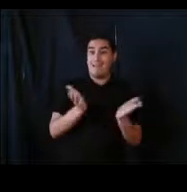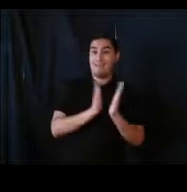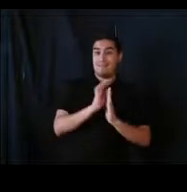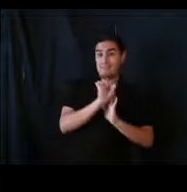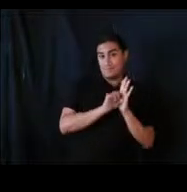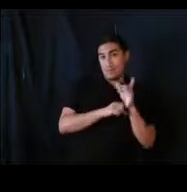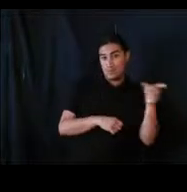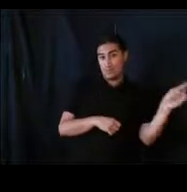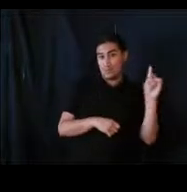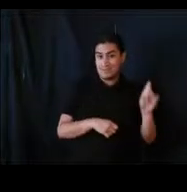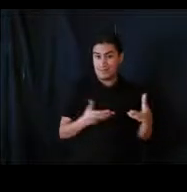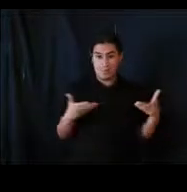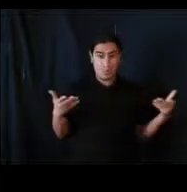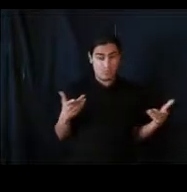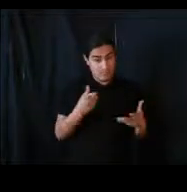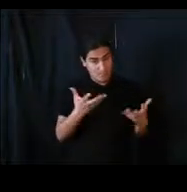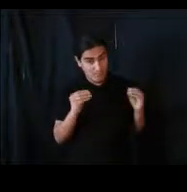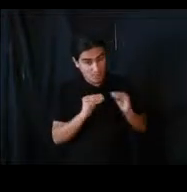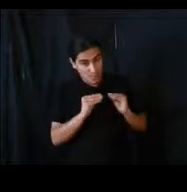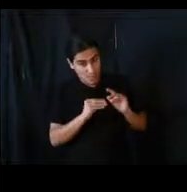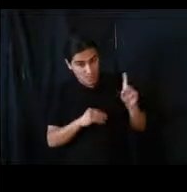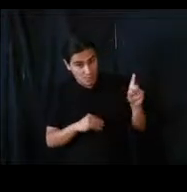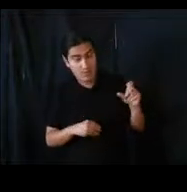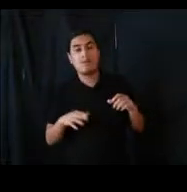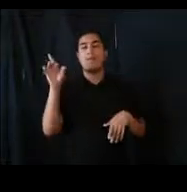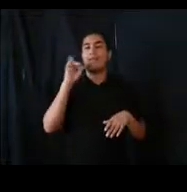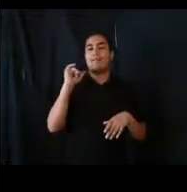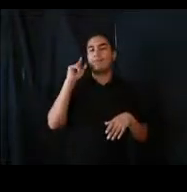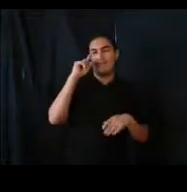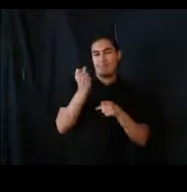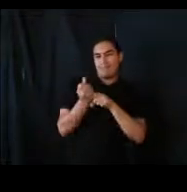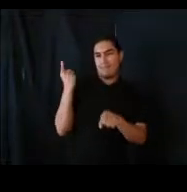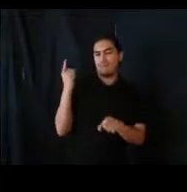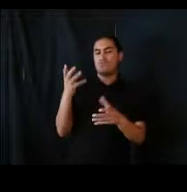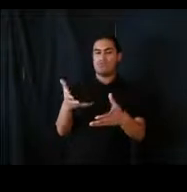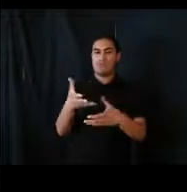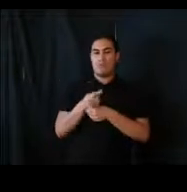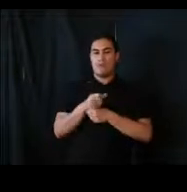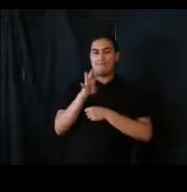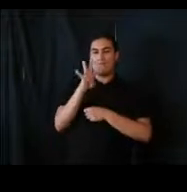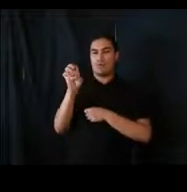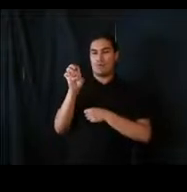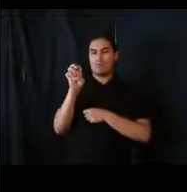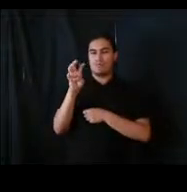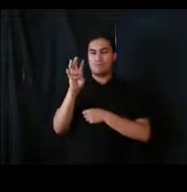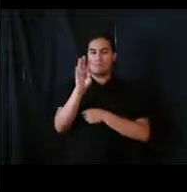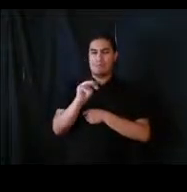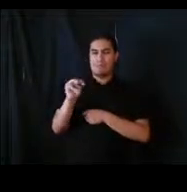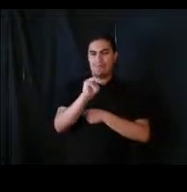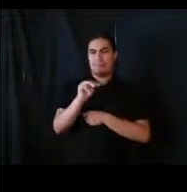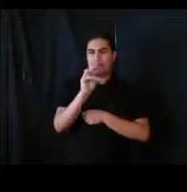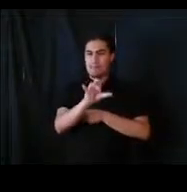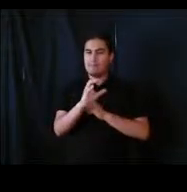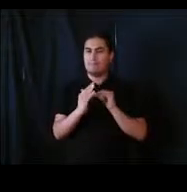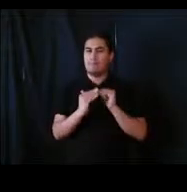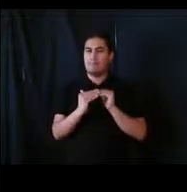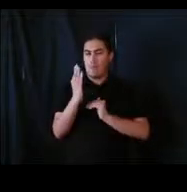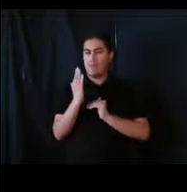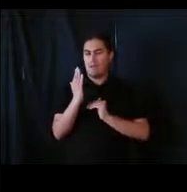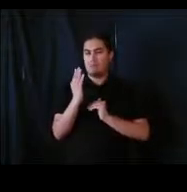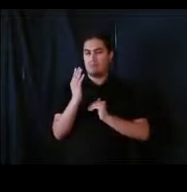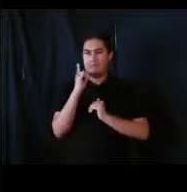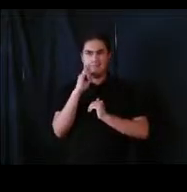need you want more uh california i think last year was over 400 million we got last year which is more than i